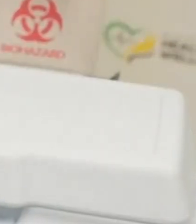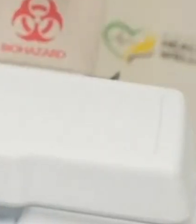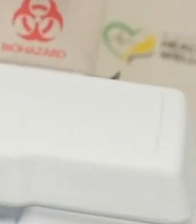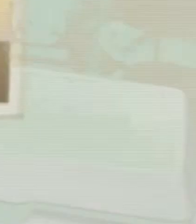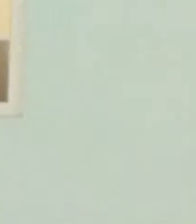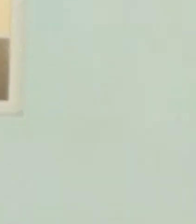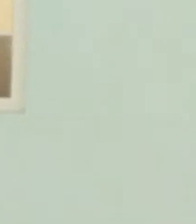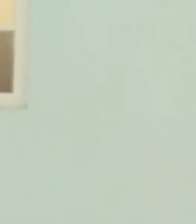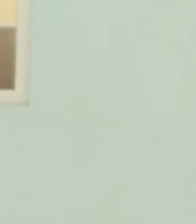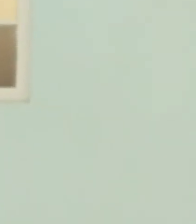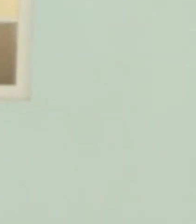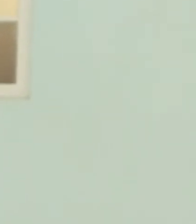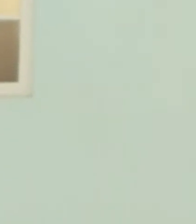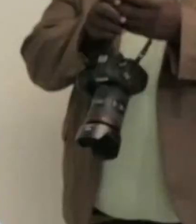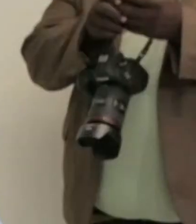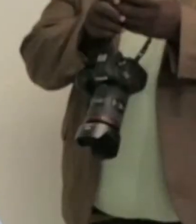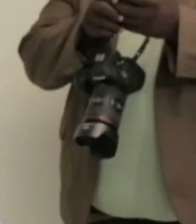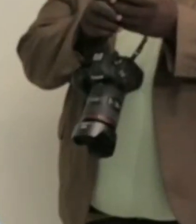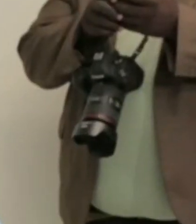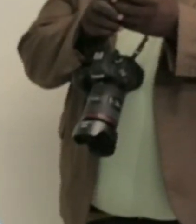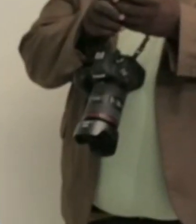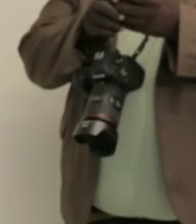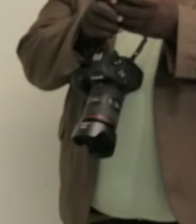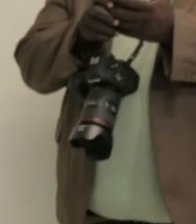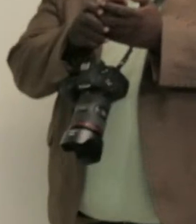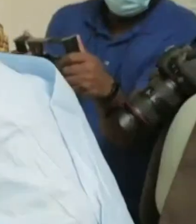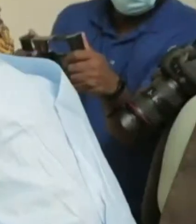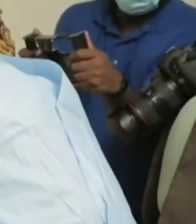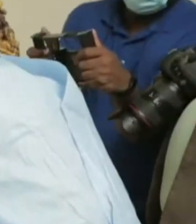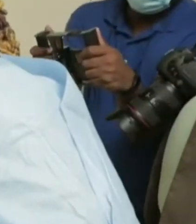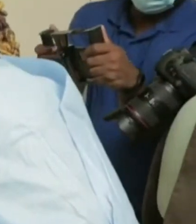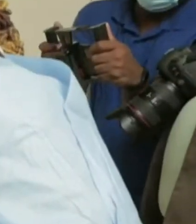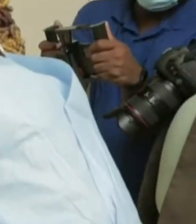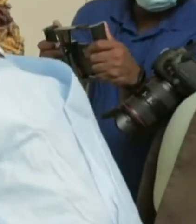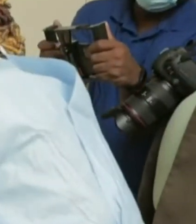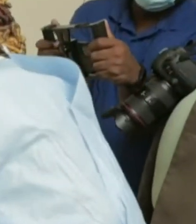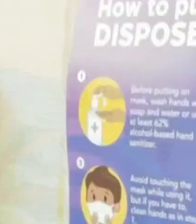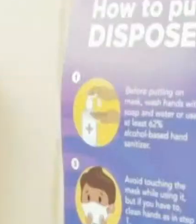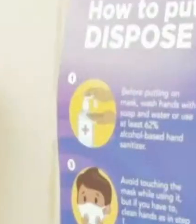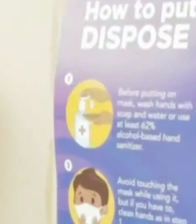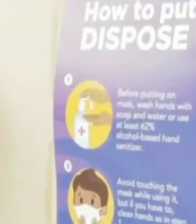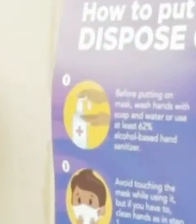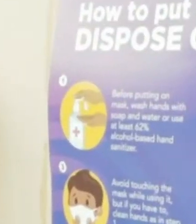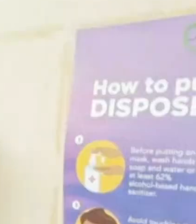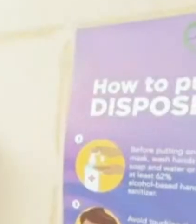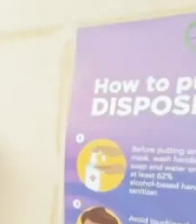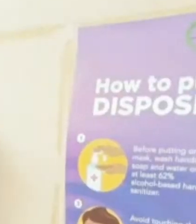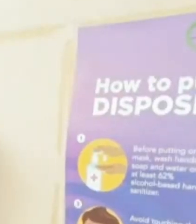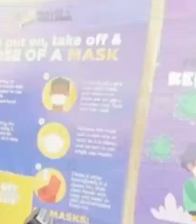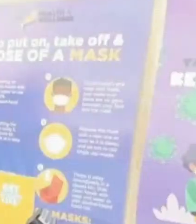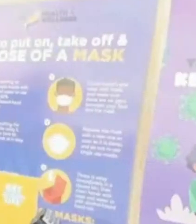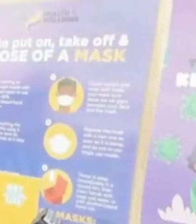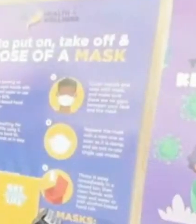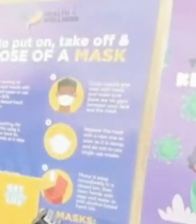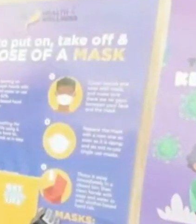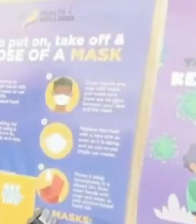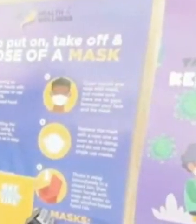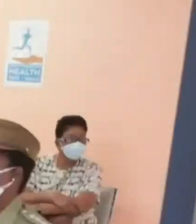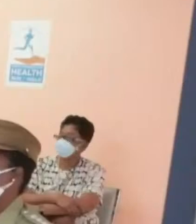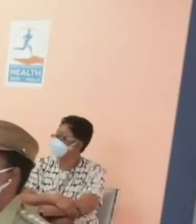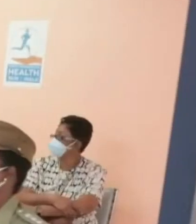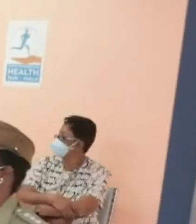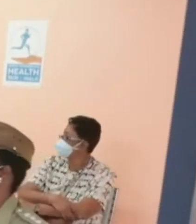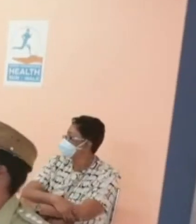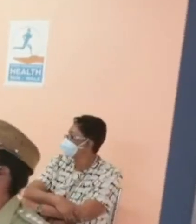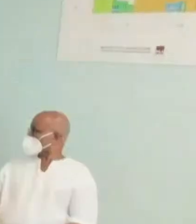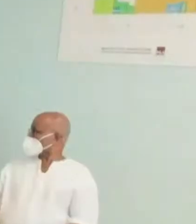vaccine. Get vaccinated as soon as you get all the facts. Don't listen to the rumors. This vaccine might just make it possible